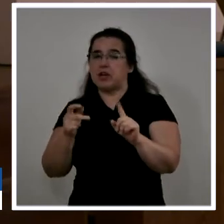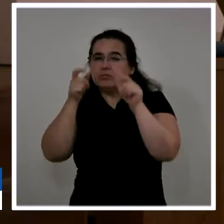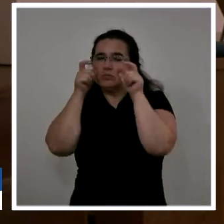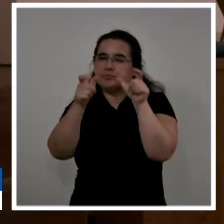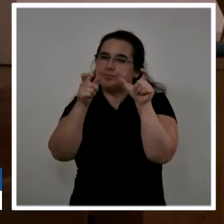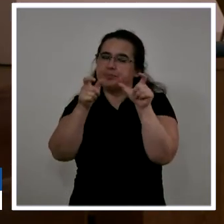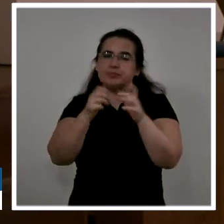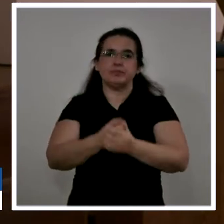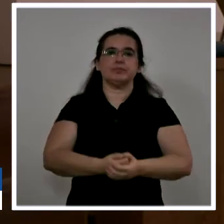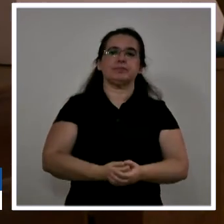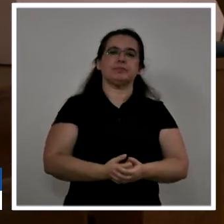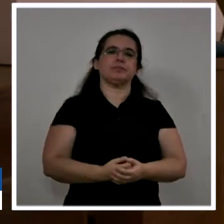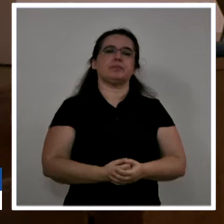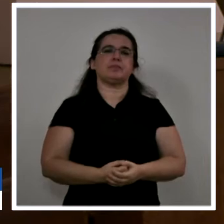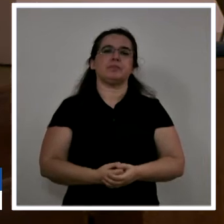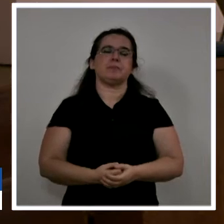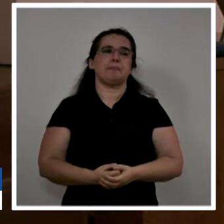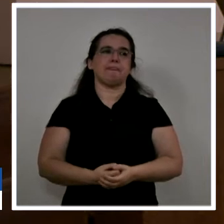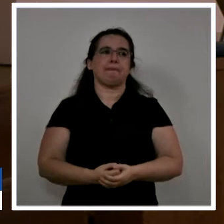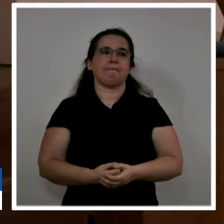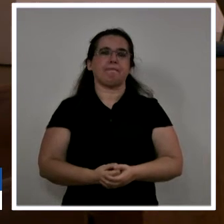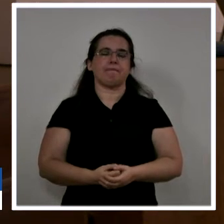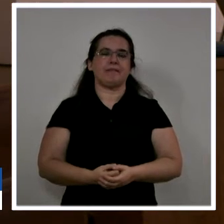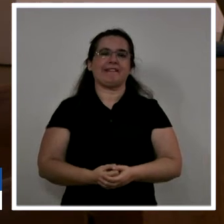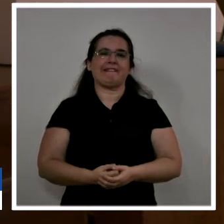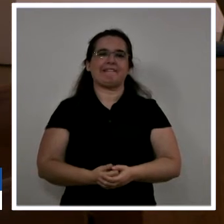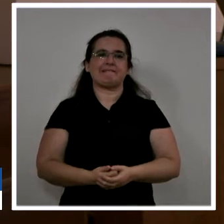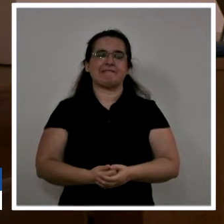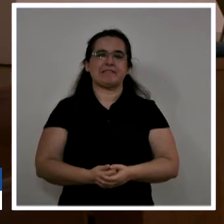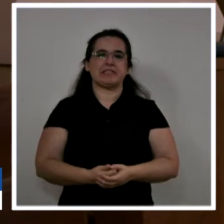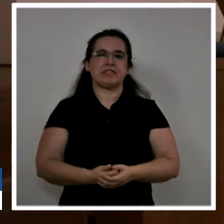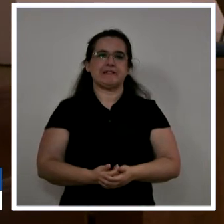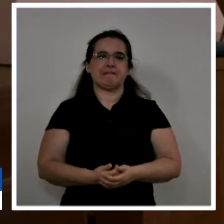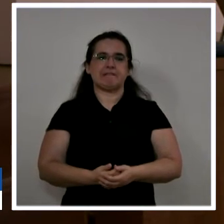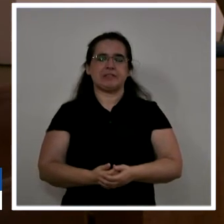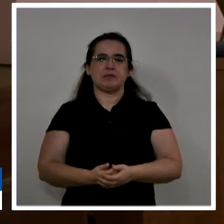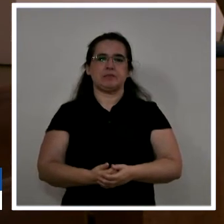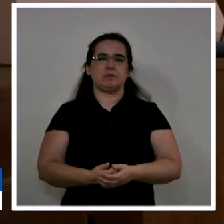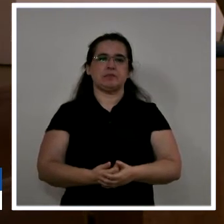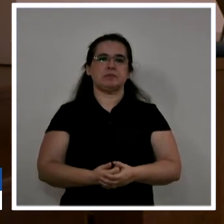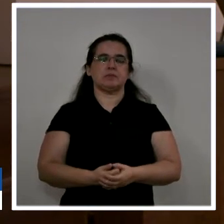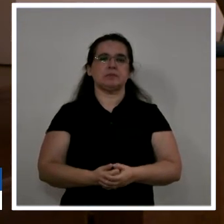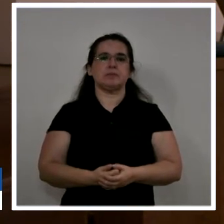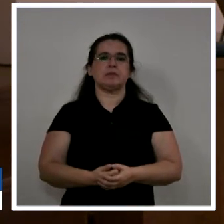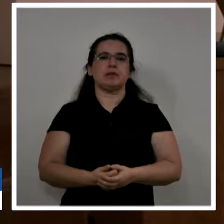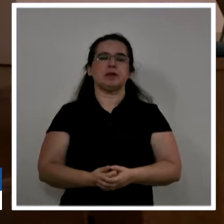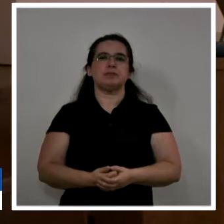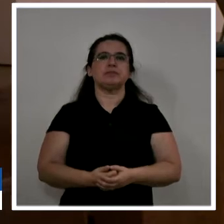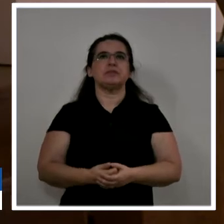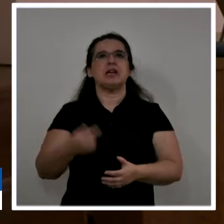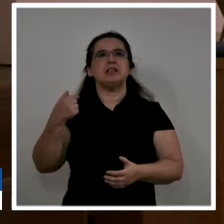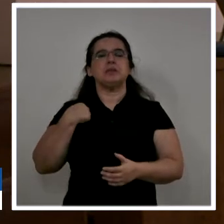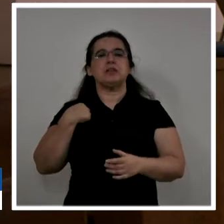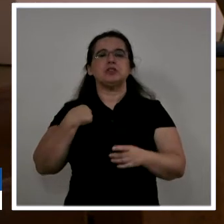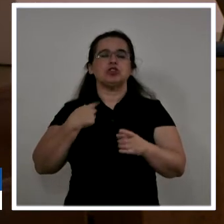little farther and fell on the ground and prayed that if it were possible, the hour might pass from him. Tendo ido um